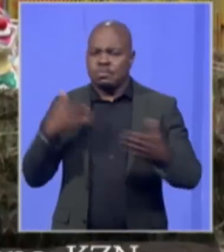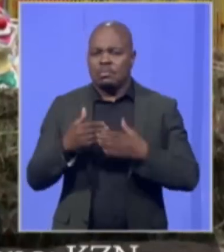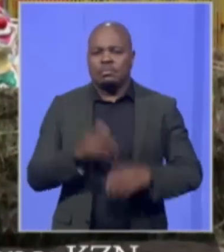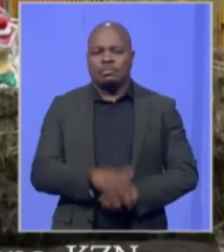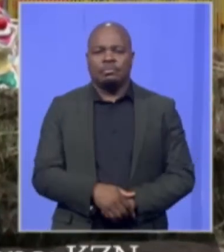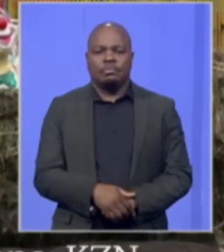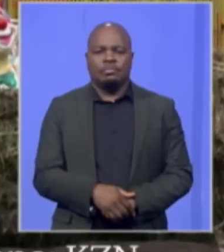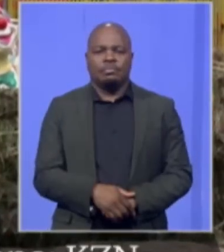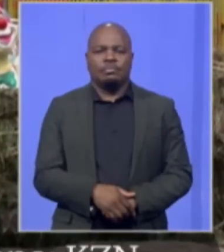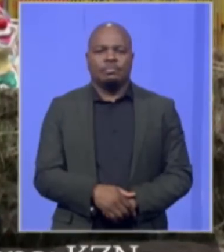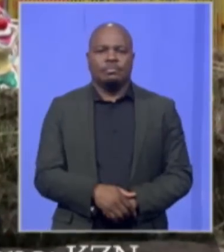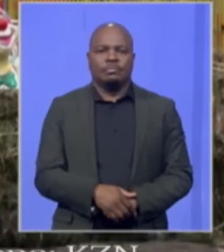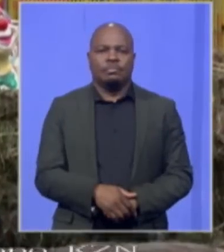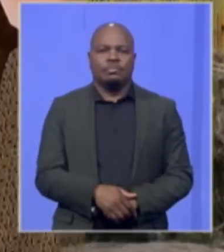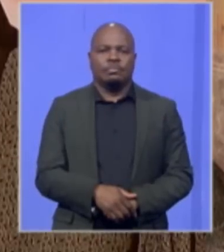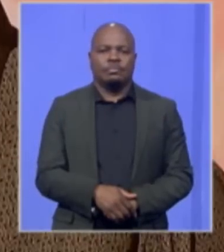dikgohola.